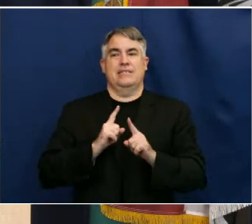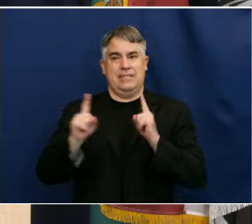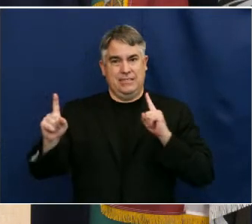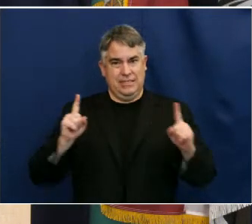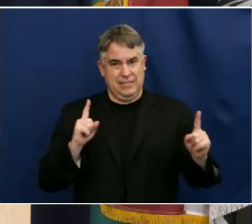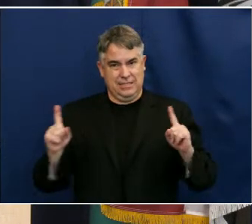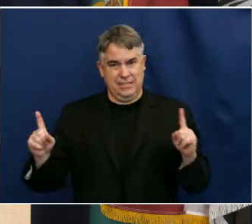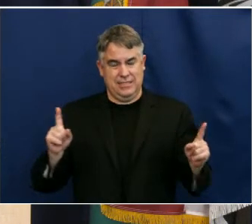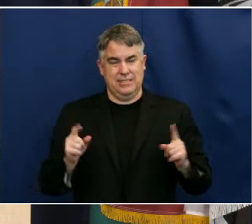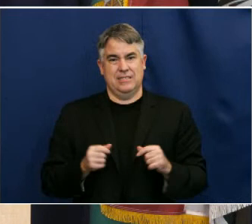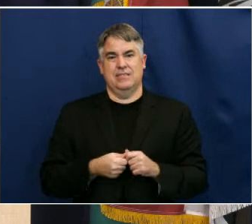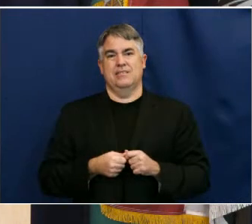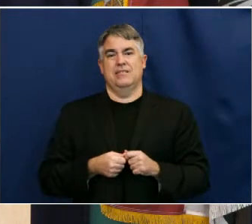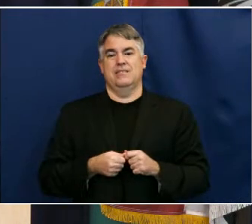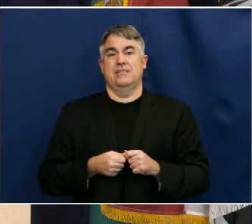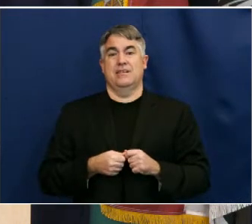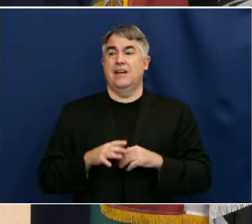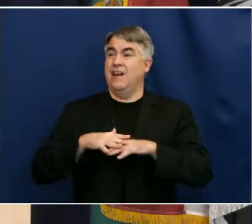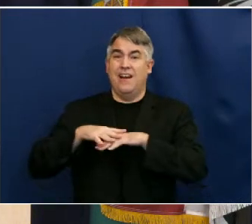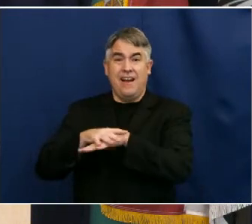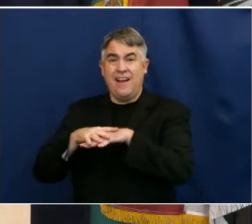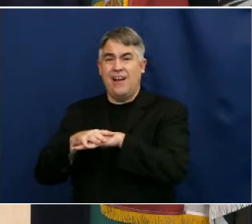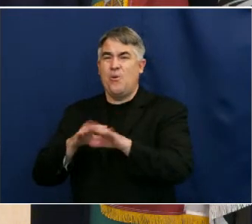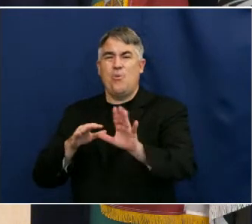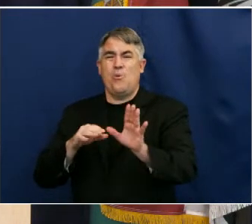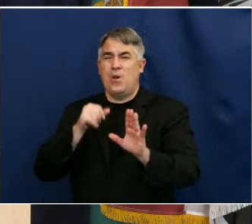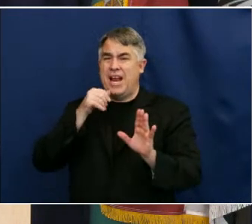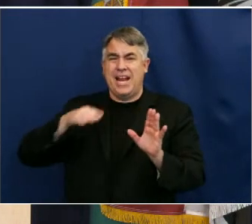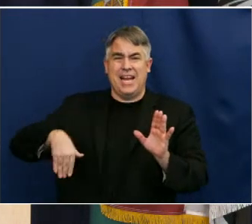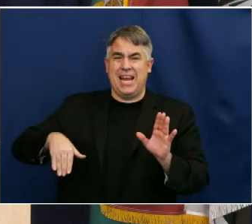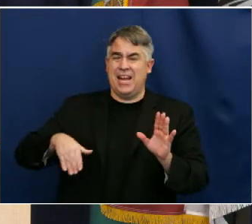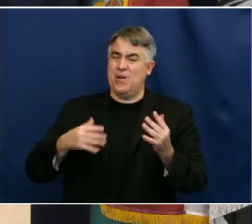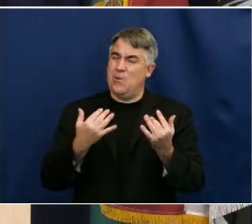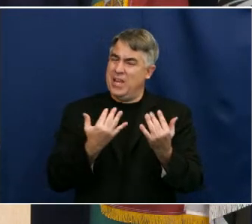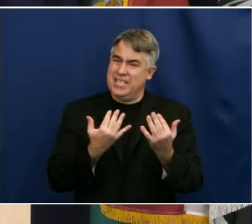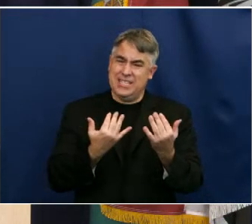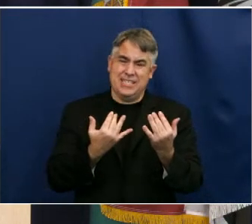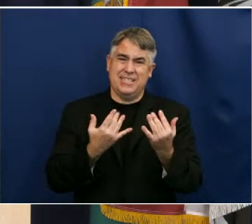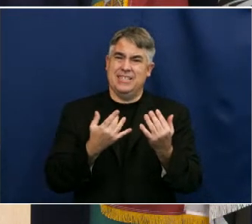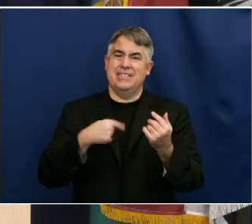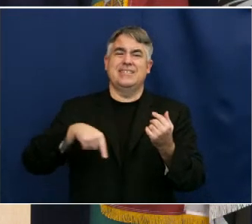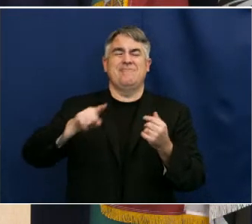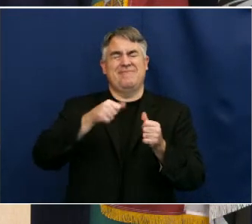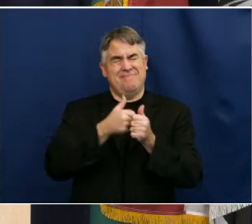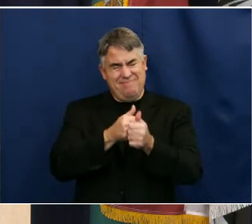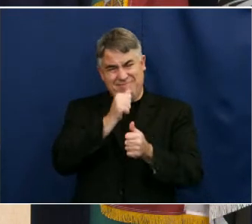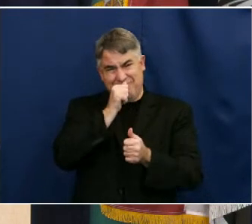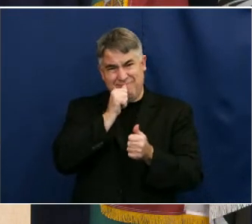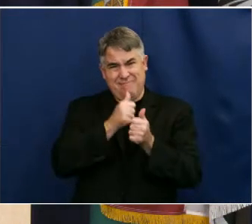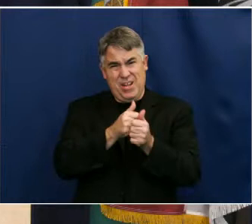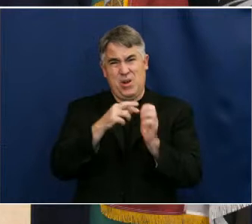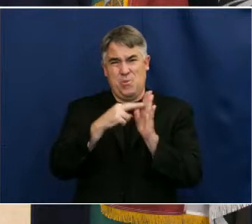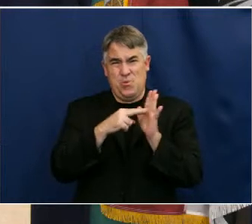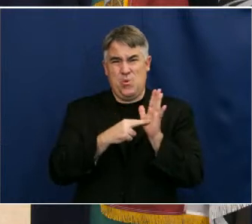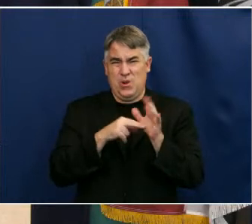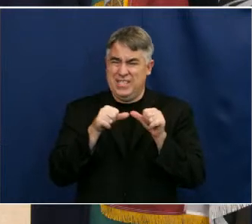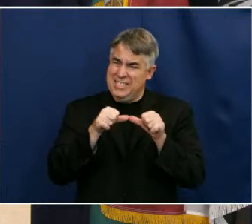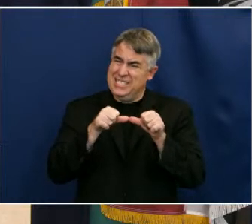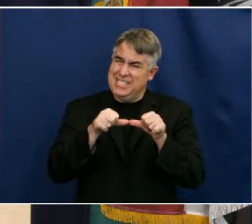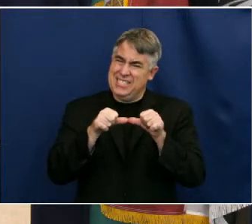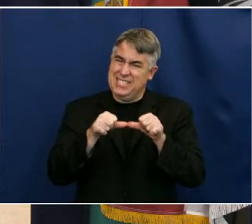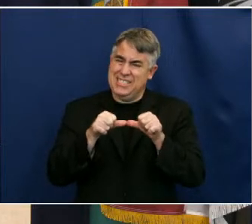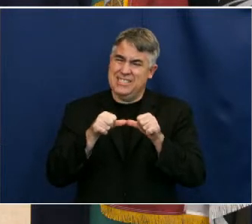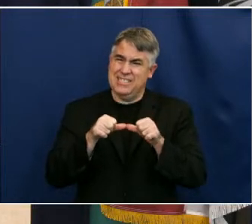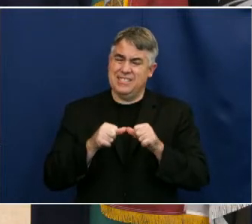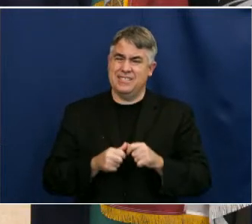members, avoid high-risk settings, and let's continue to see progress, and let's work our way out of this in a smooth